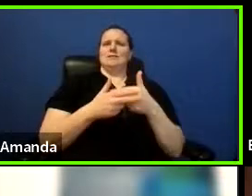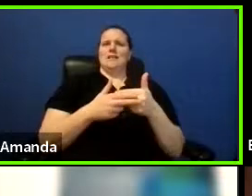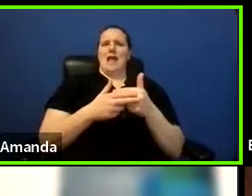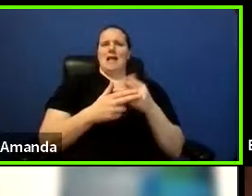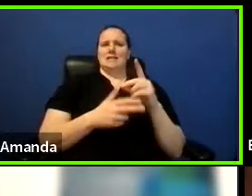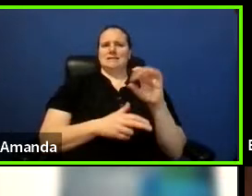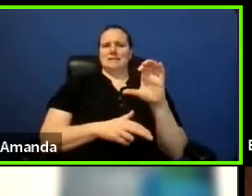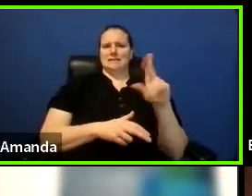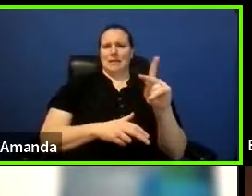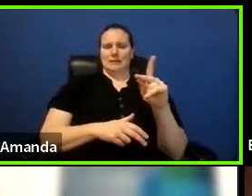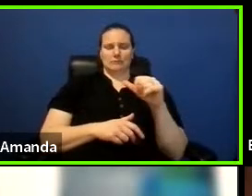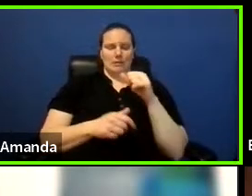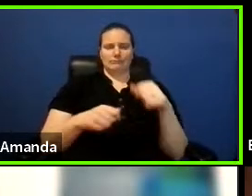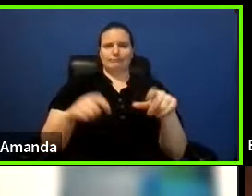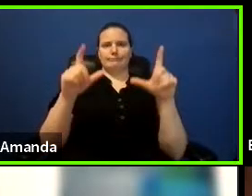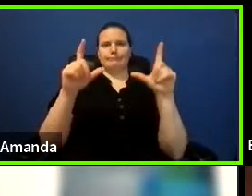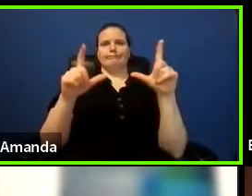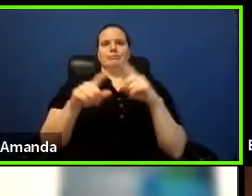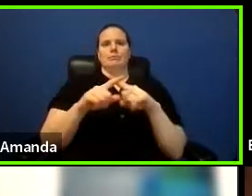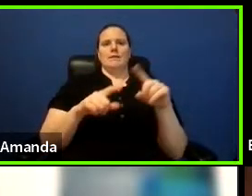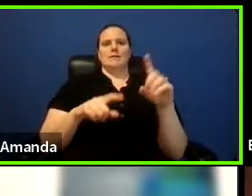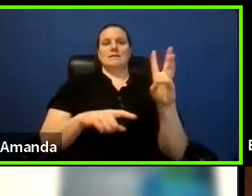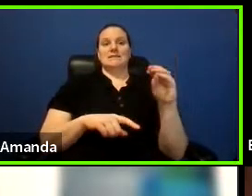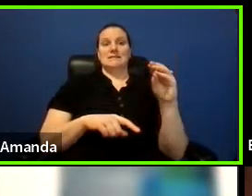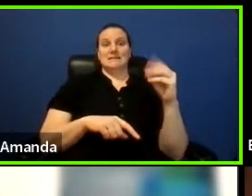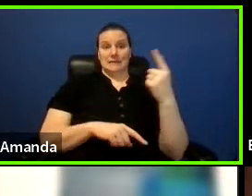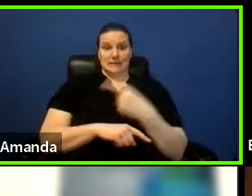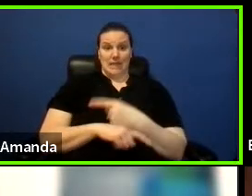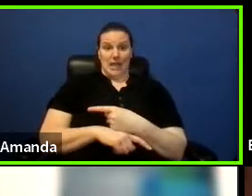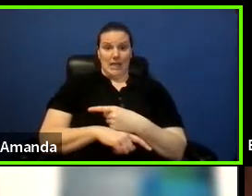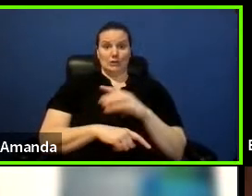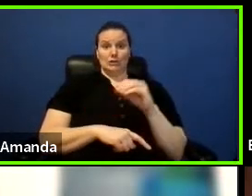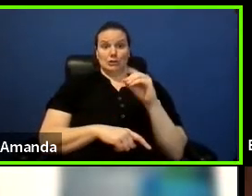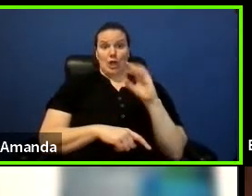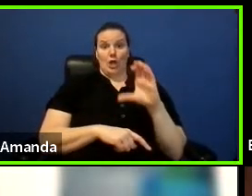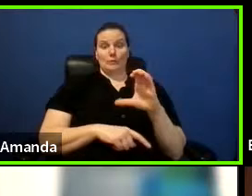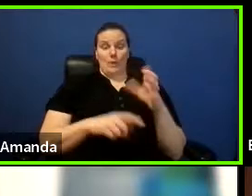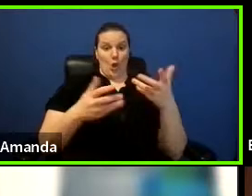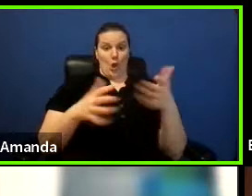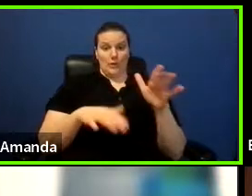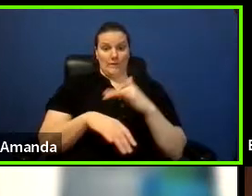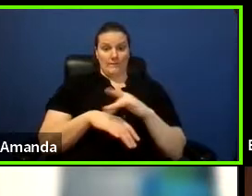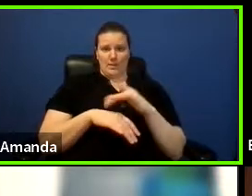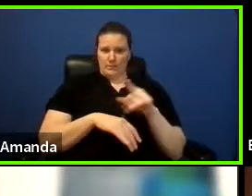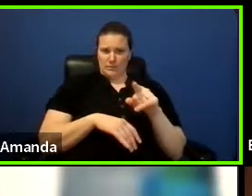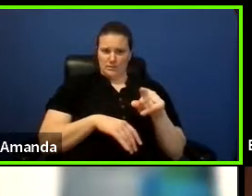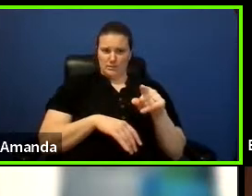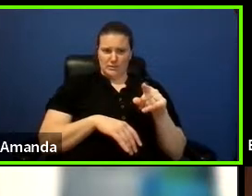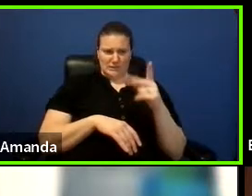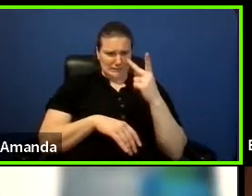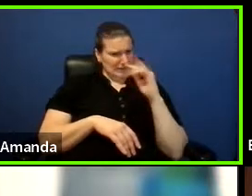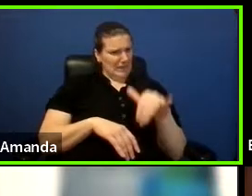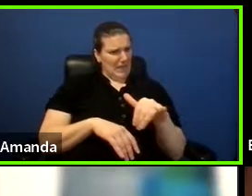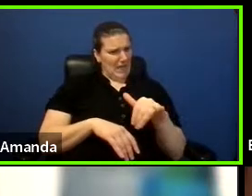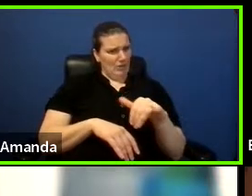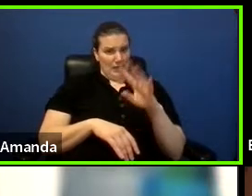don't have that up, that there was a 60-day document already available. Did I see that, or did I